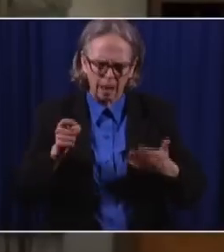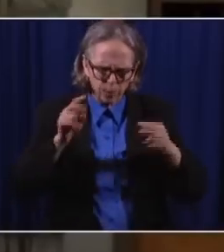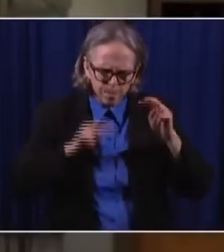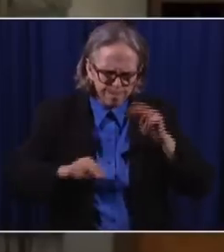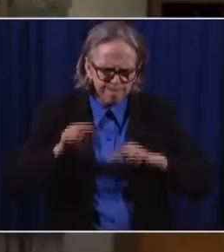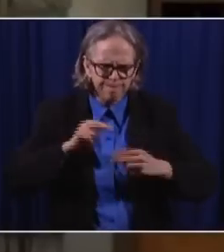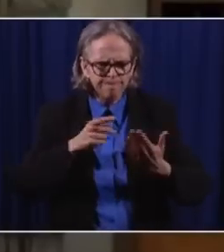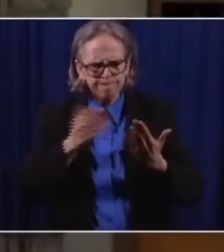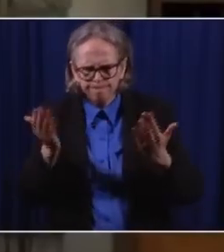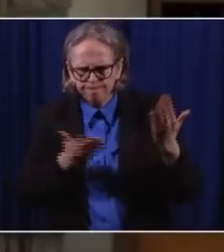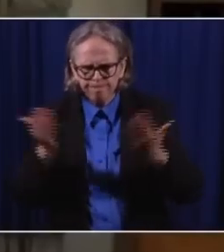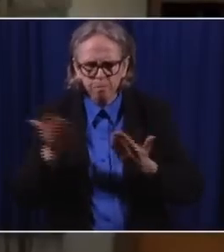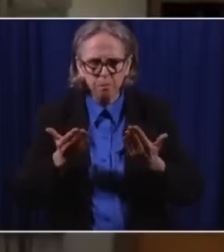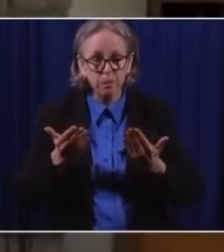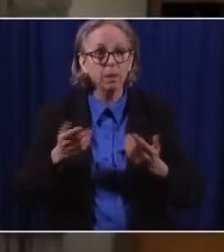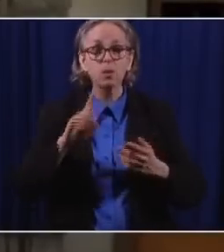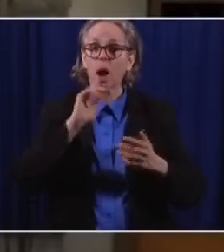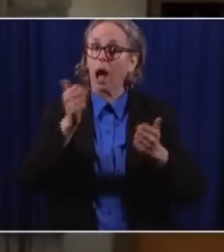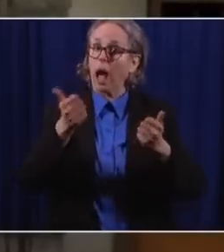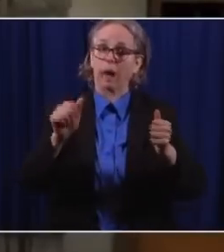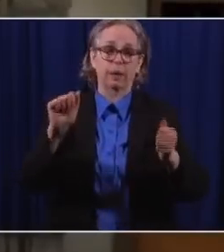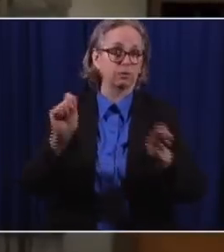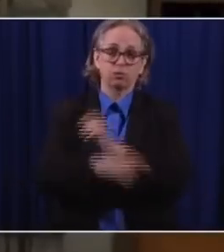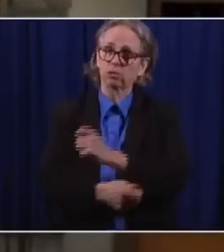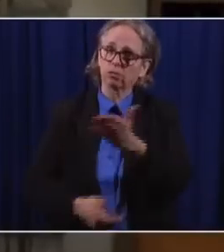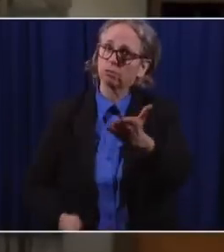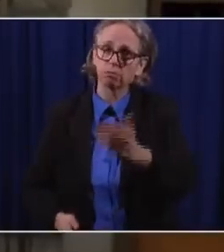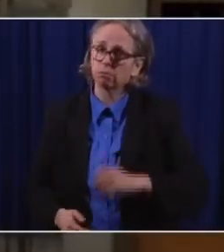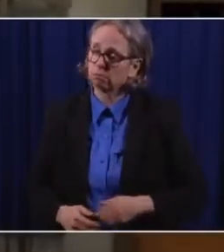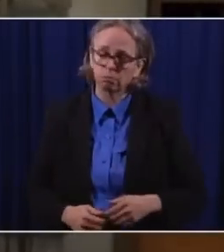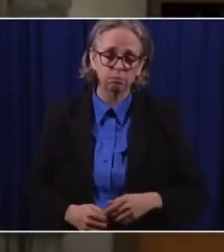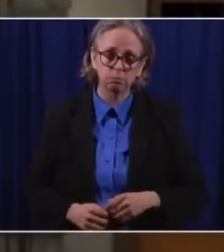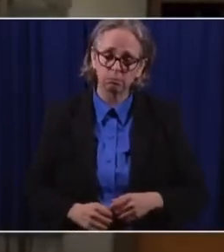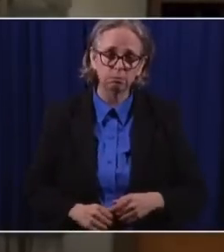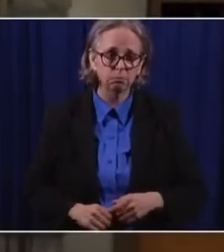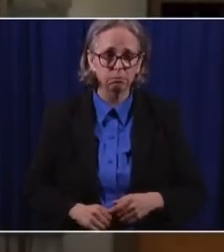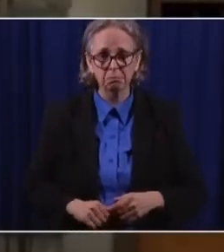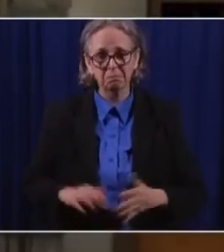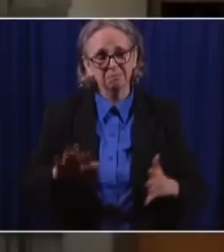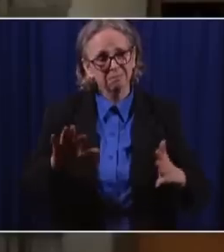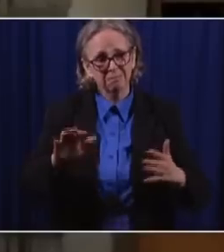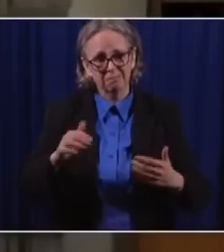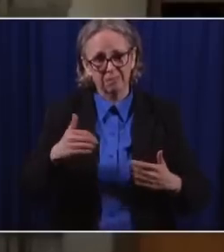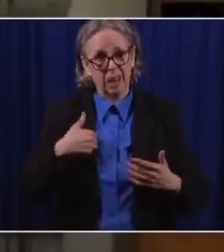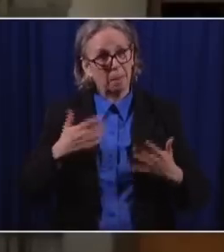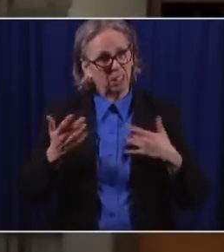I am as concerned as anybody is in the state about what we're seeing.